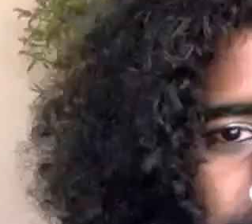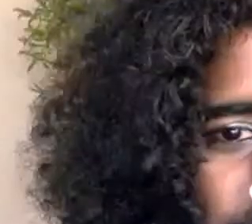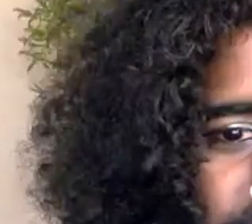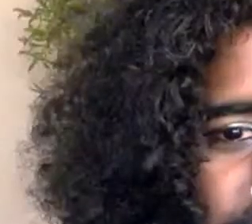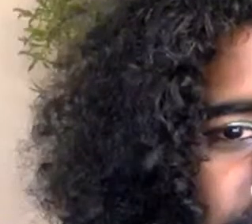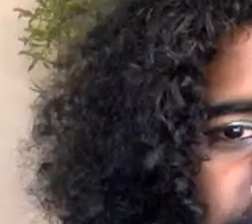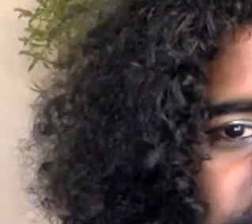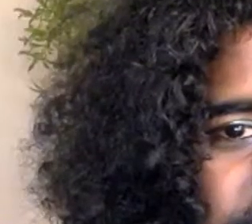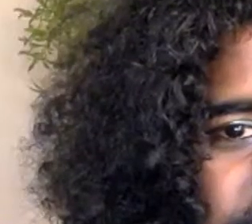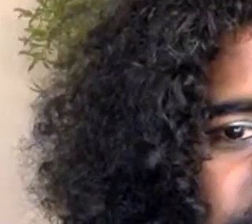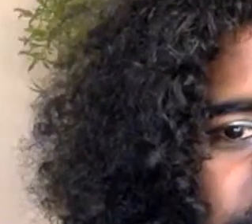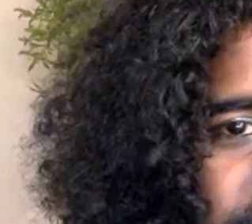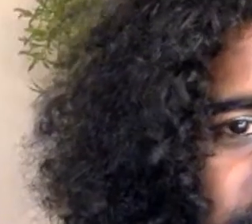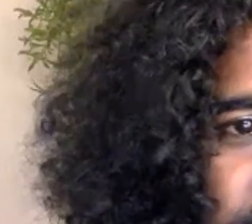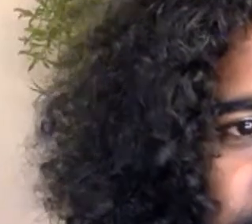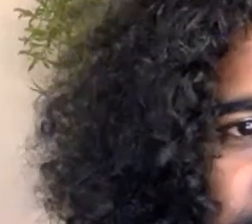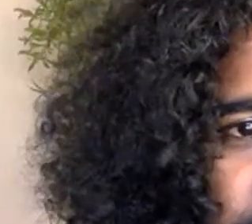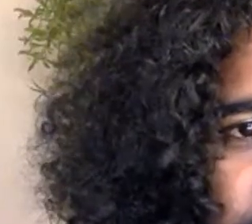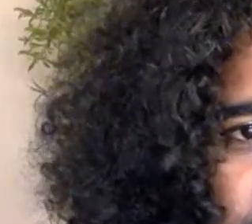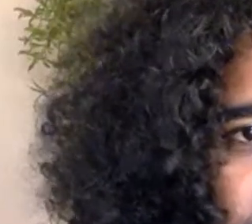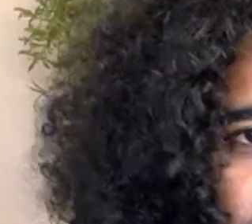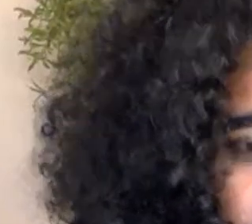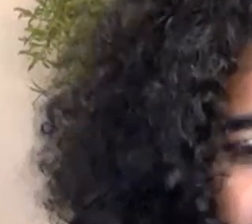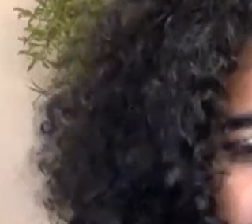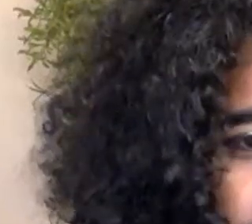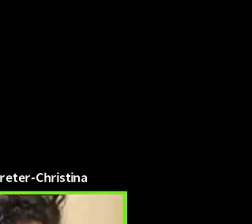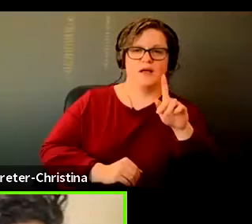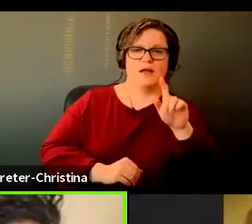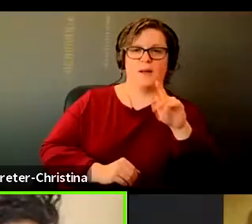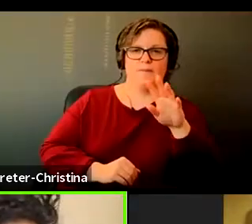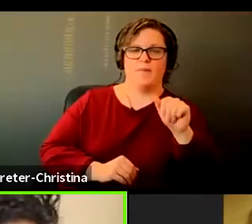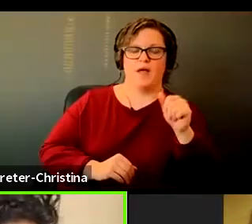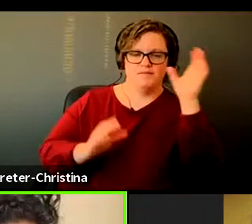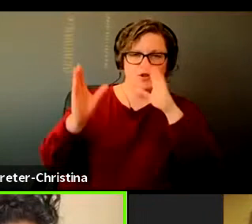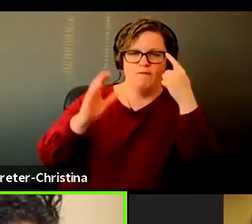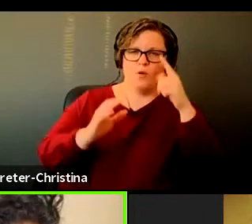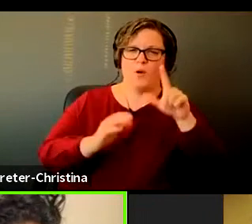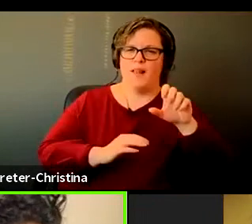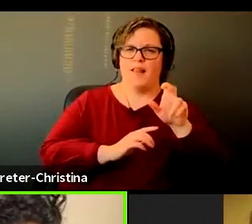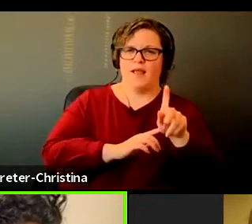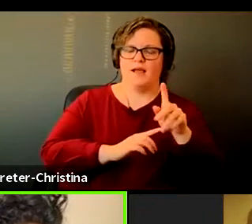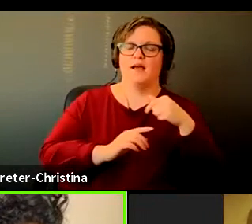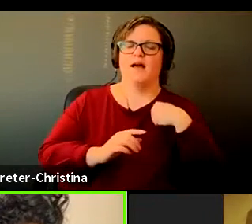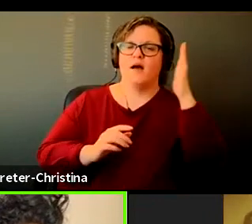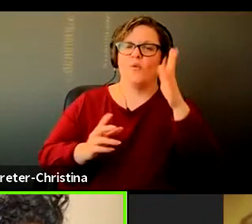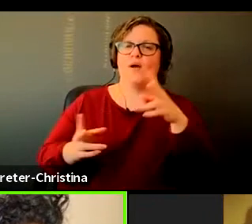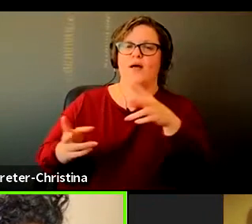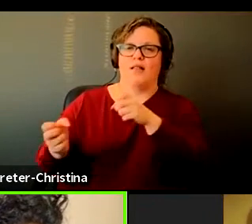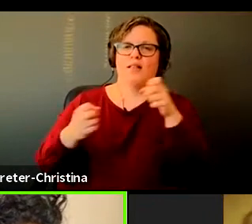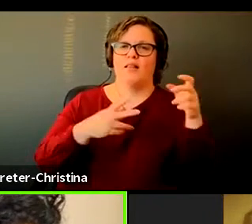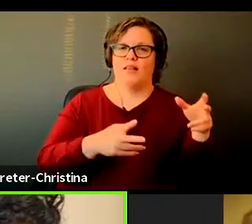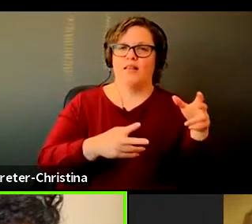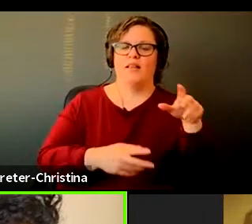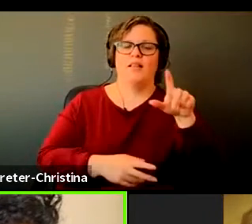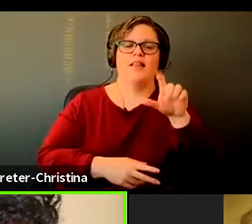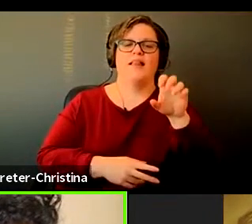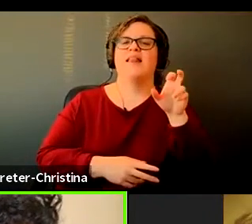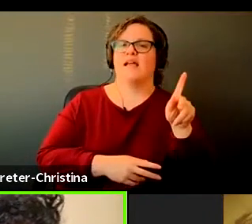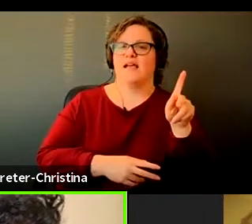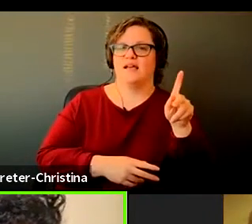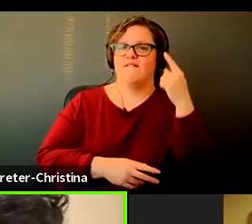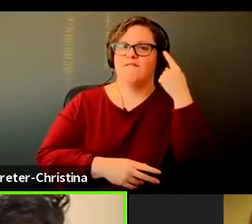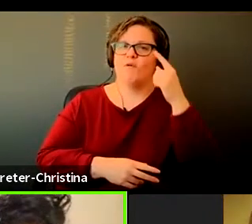Sorry, I'm looking for the link. Oh, I think there it is. Yes. This is, I will drop the link to the exhibit at ArtSite in the chat.